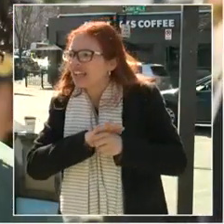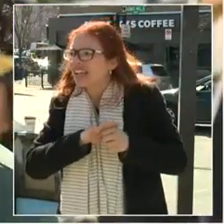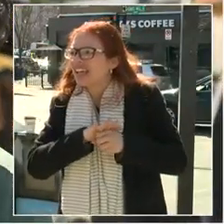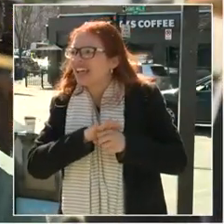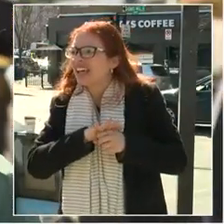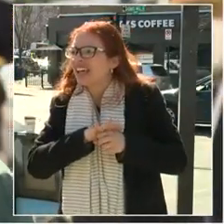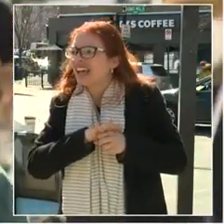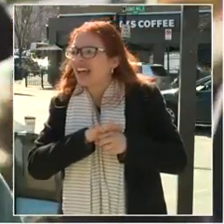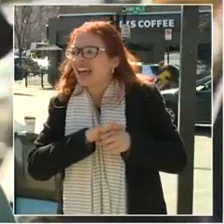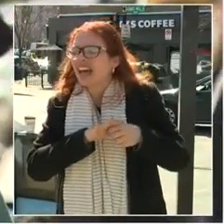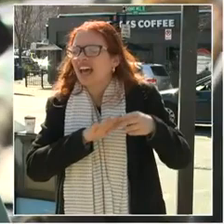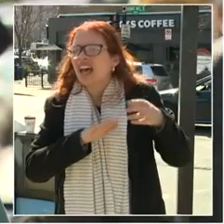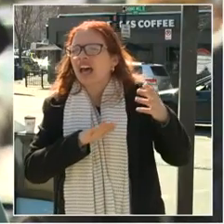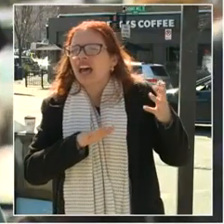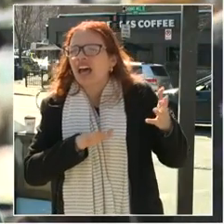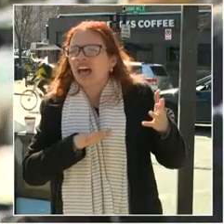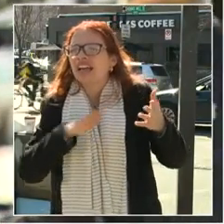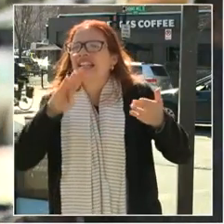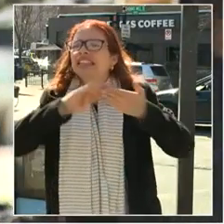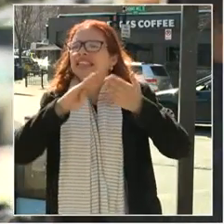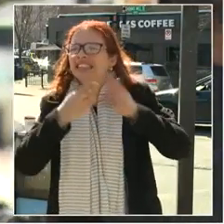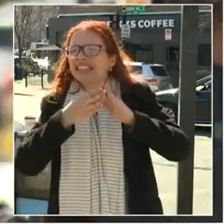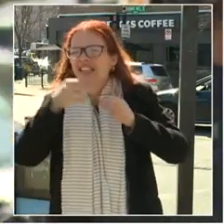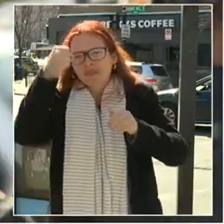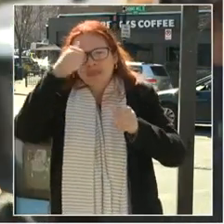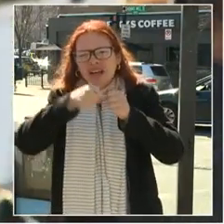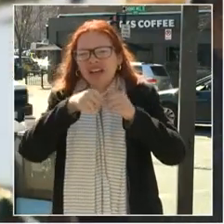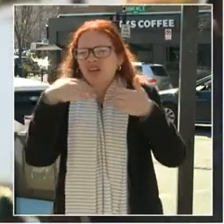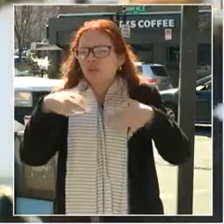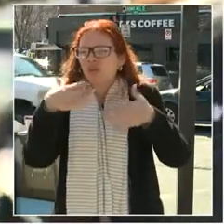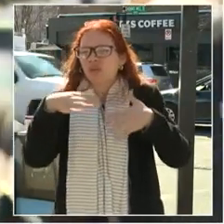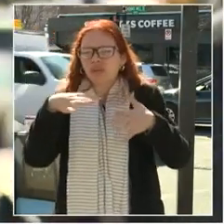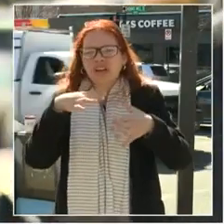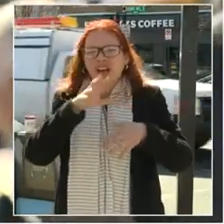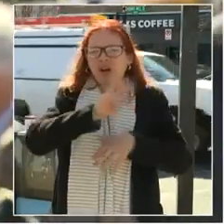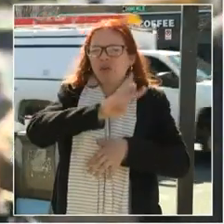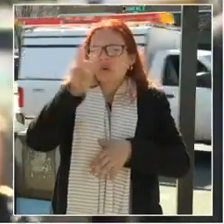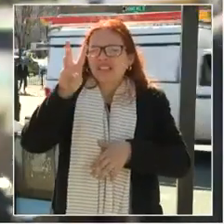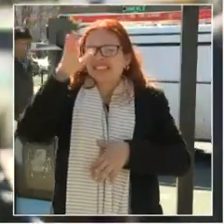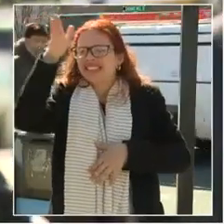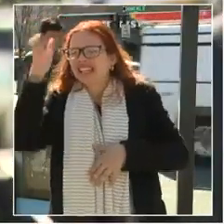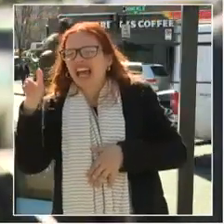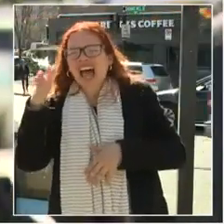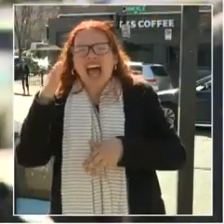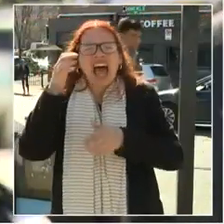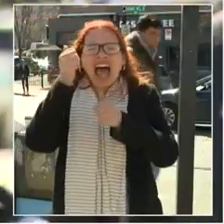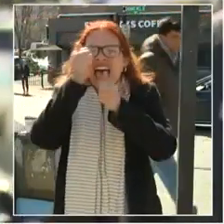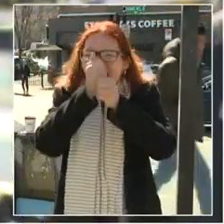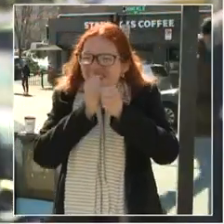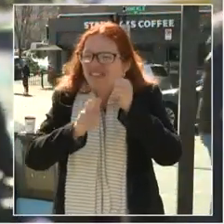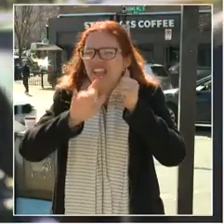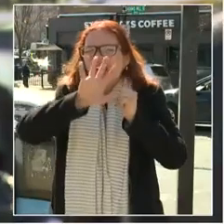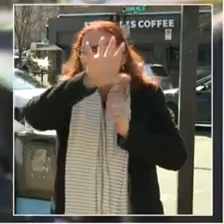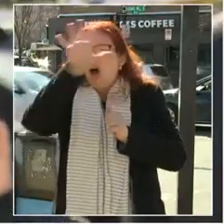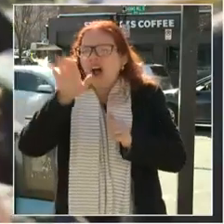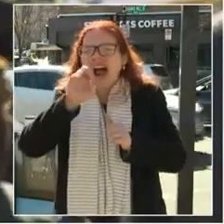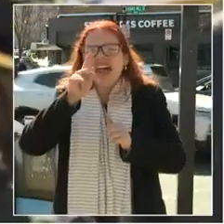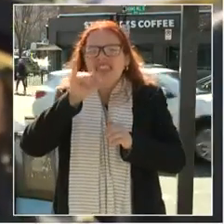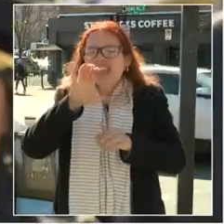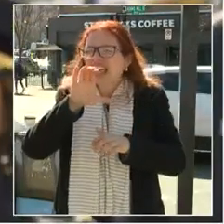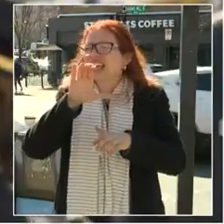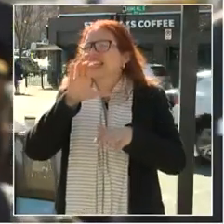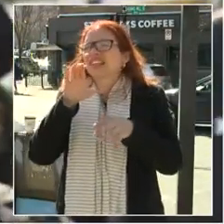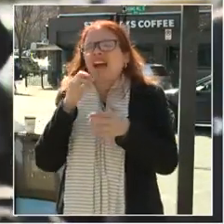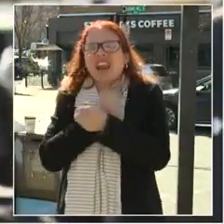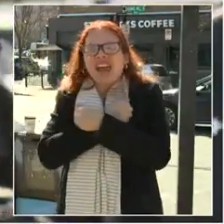this city reminds me of so much I've seen on the West Coast. Every ethnic group, you know, you just love it, you know, to